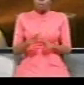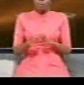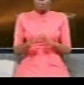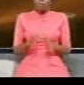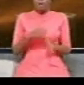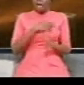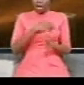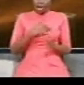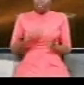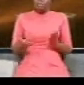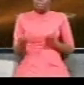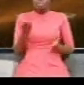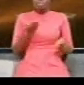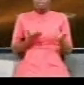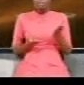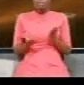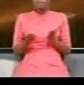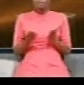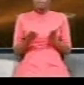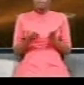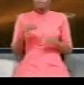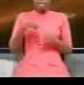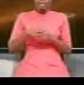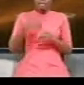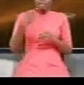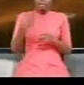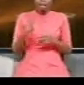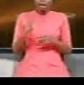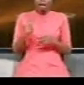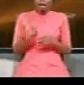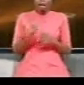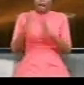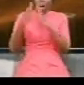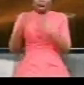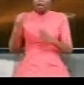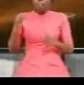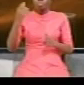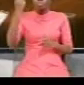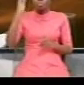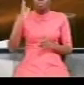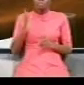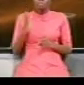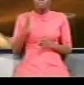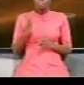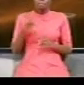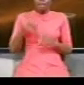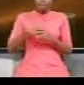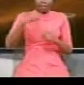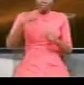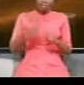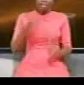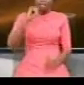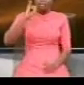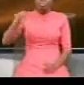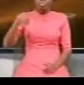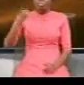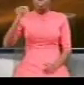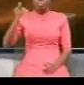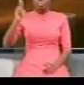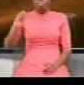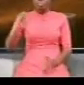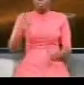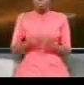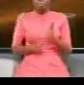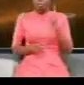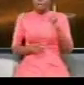and serve in the vineyard of God. In 1 John